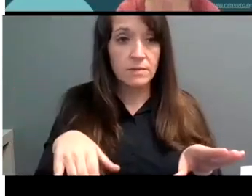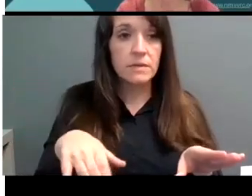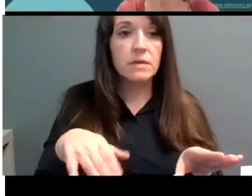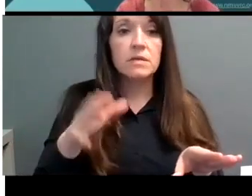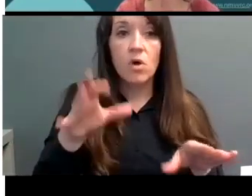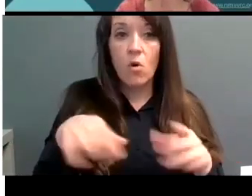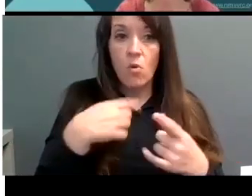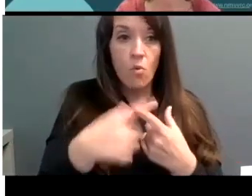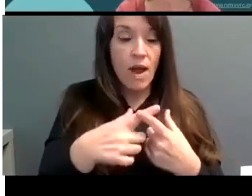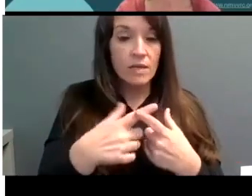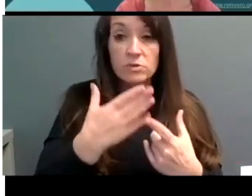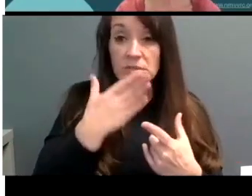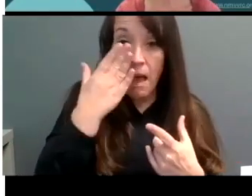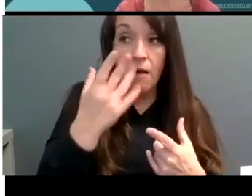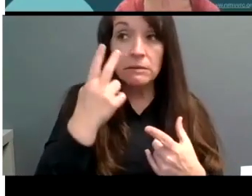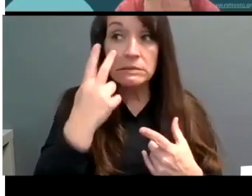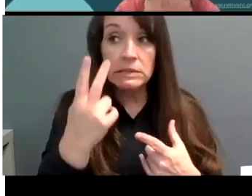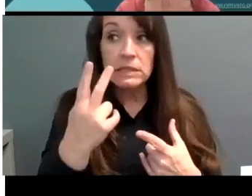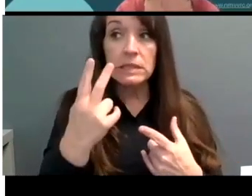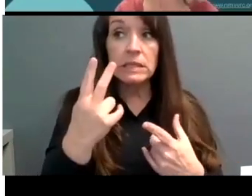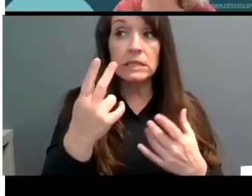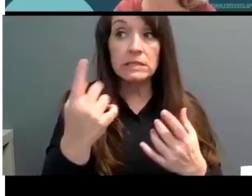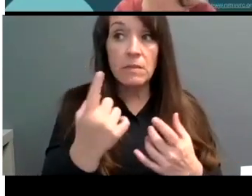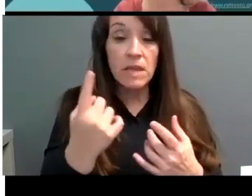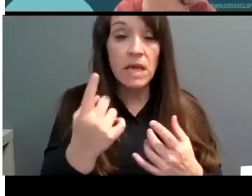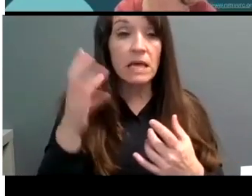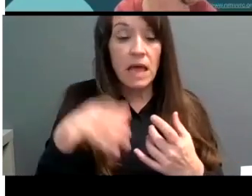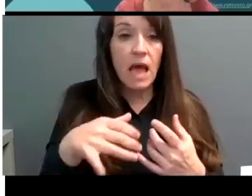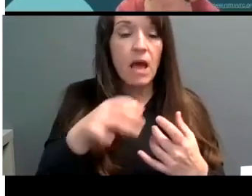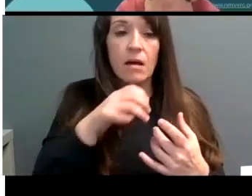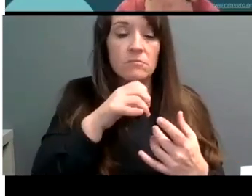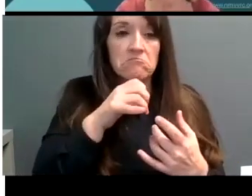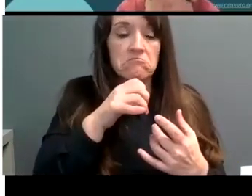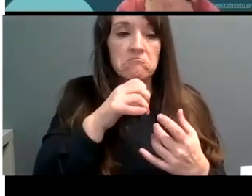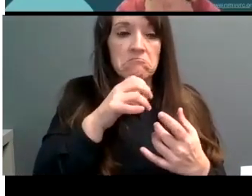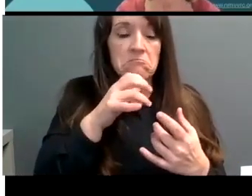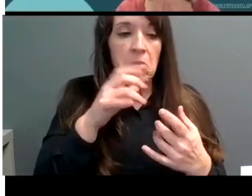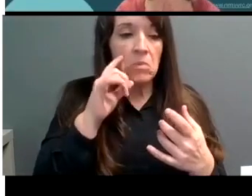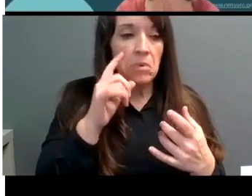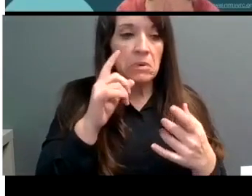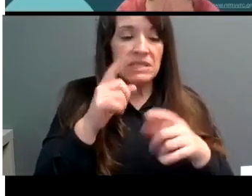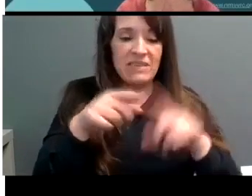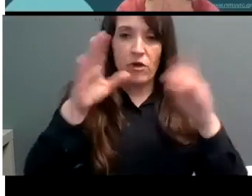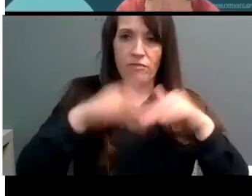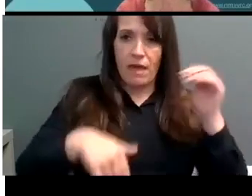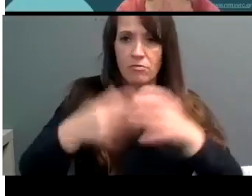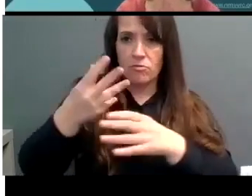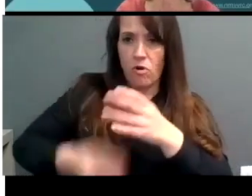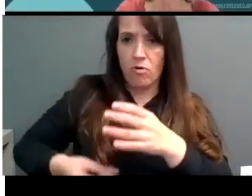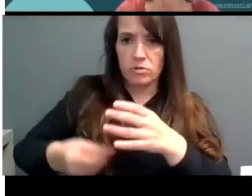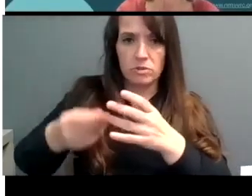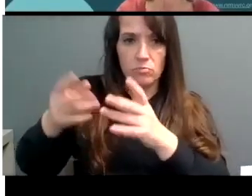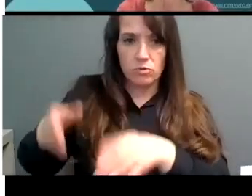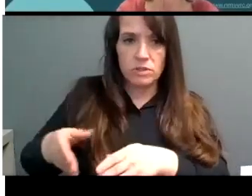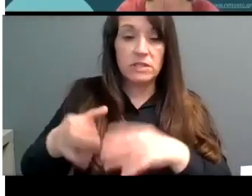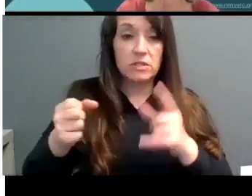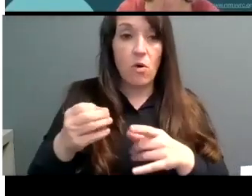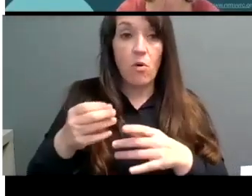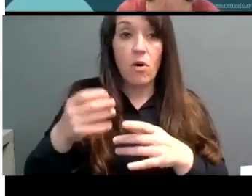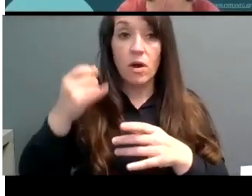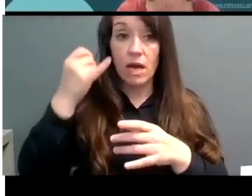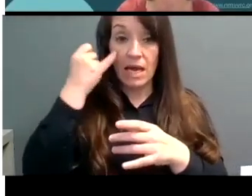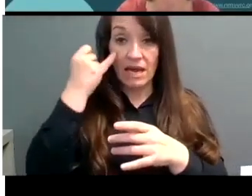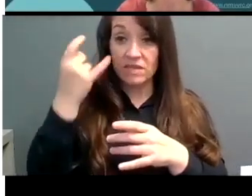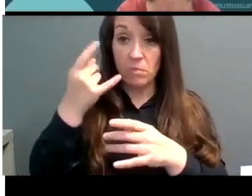and smells are different than a lost reminder. So images, sounds, and smells are the reminders of something that